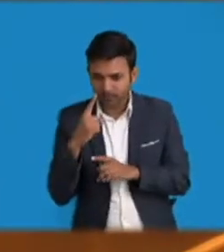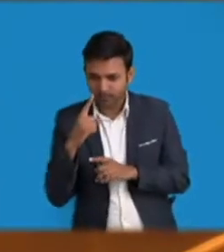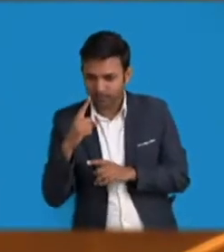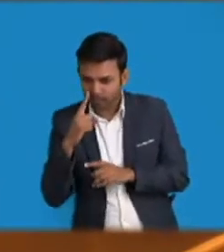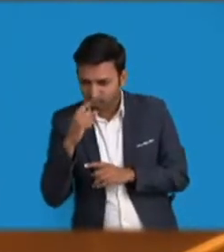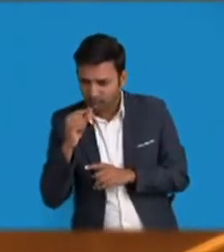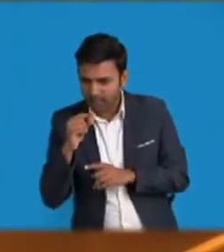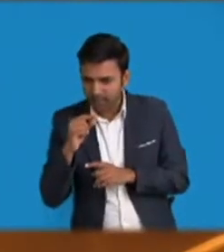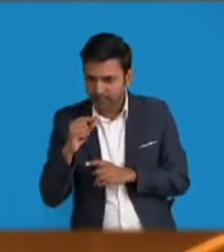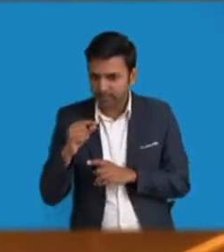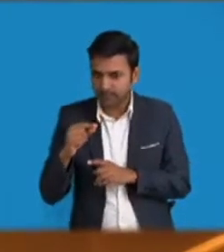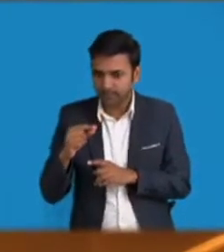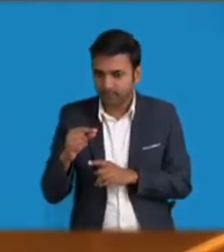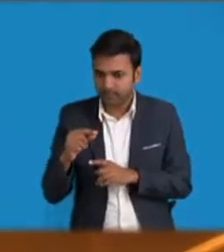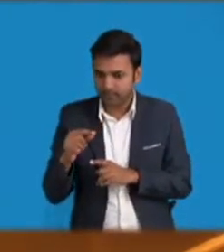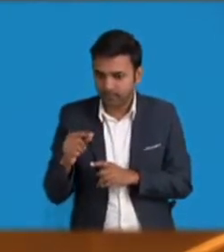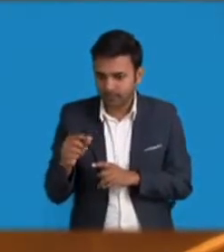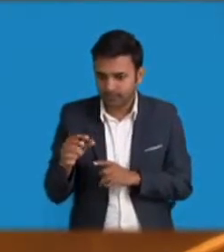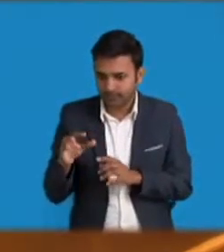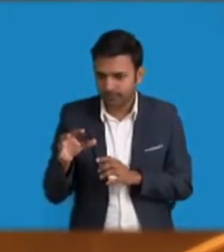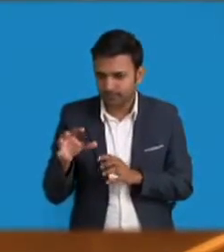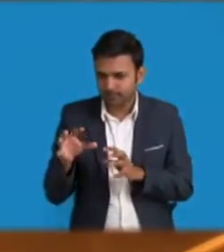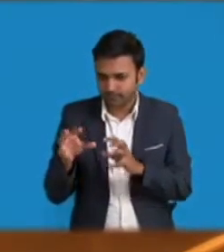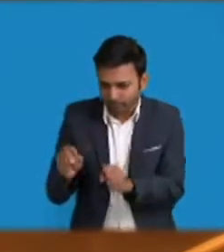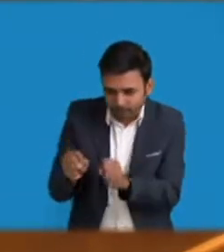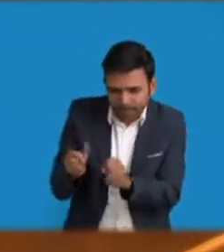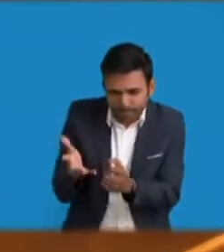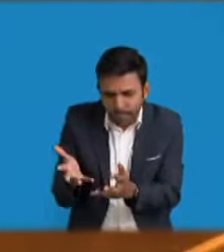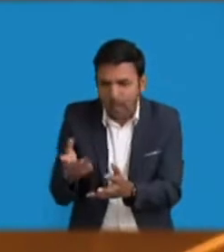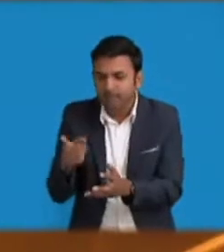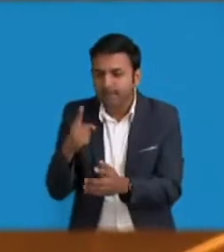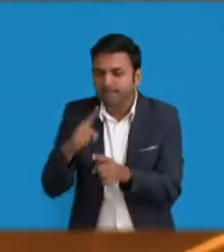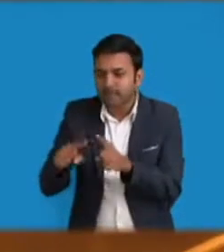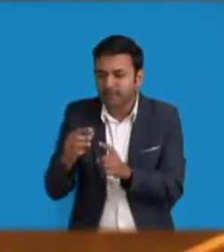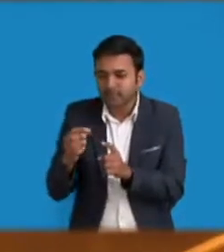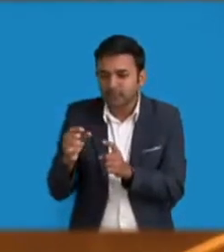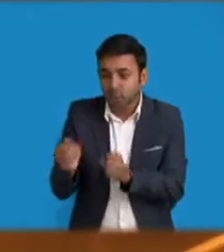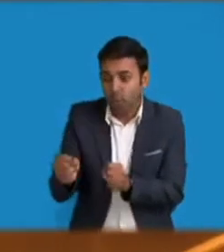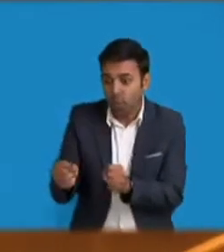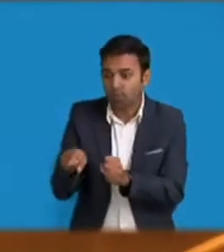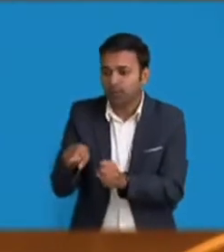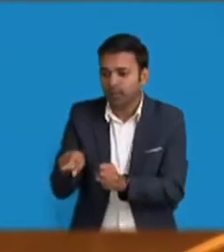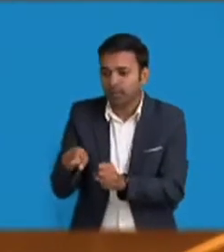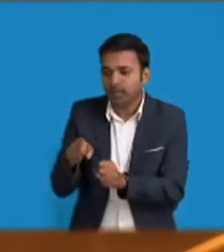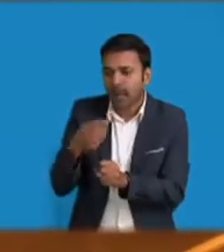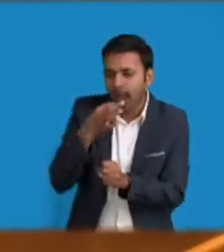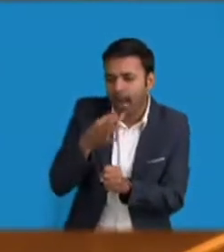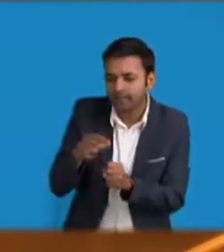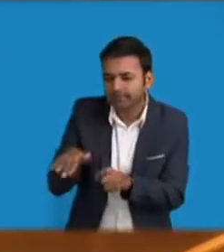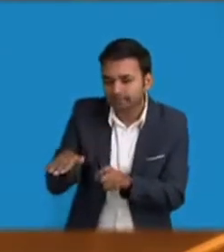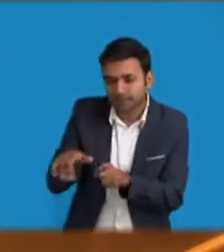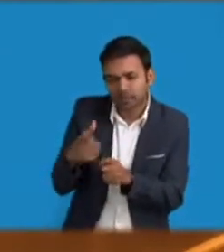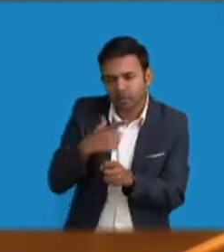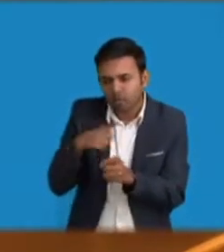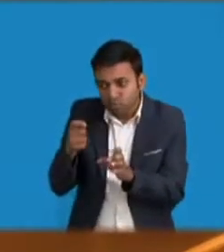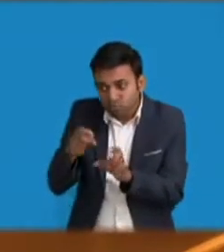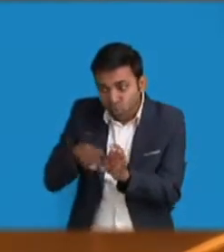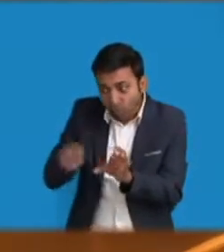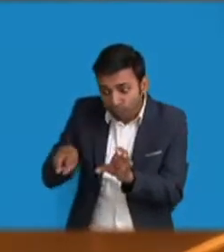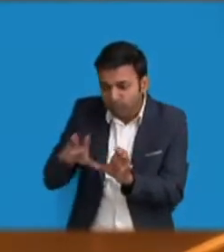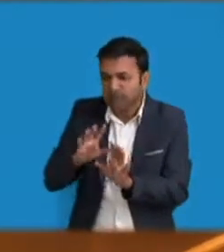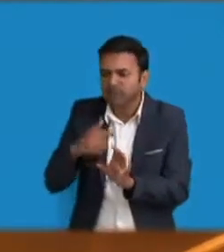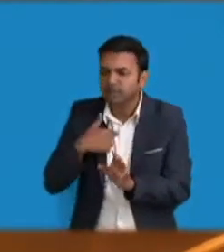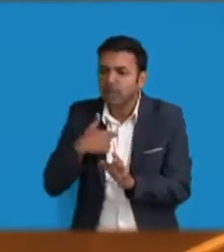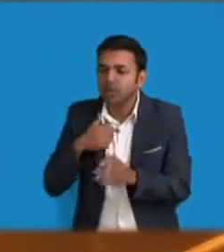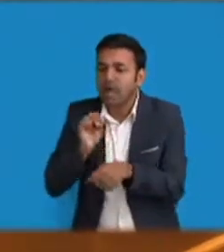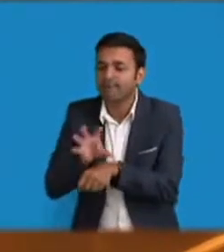students, to offer them interventions to prevent them on this downward spiral where they will drop out of school? So